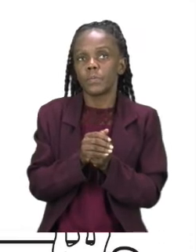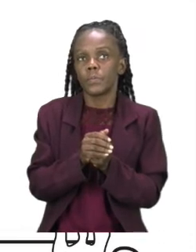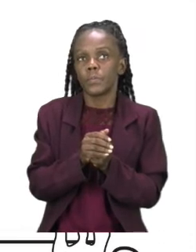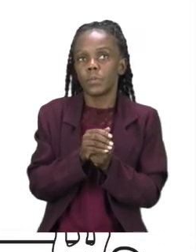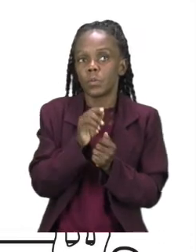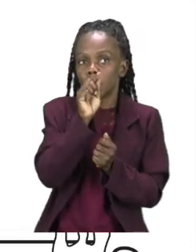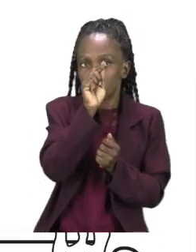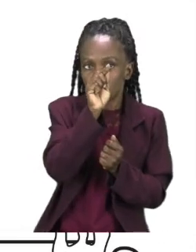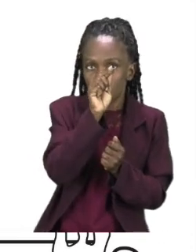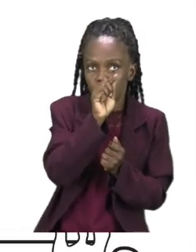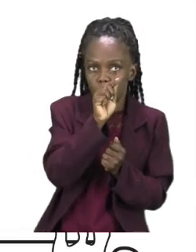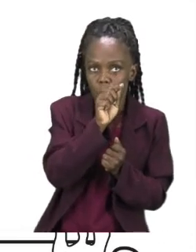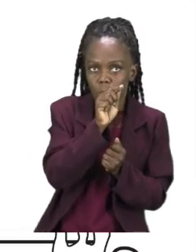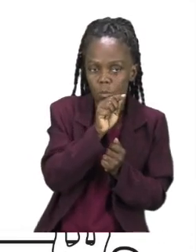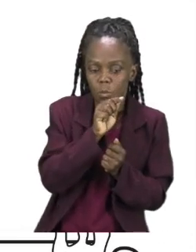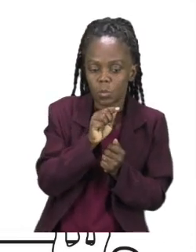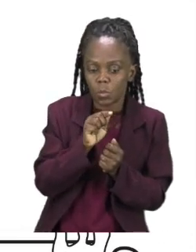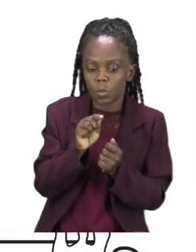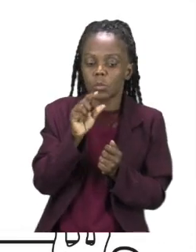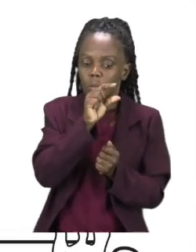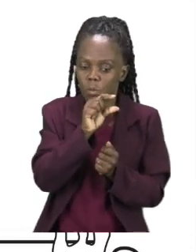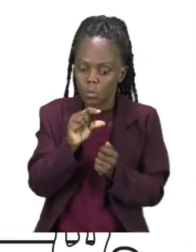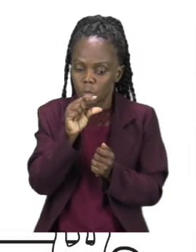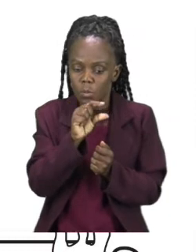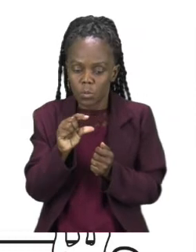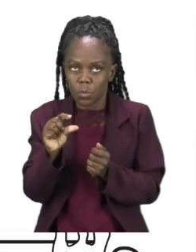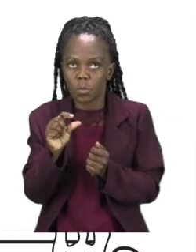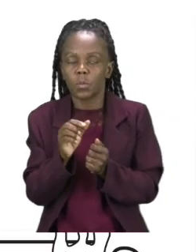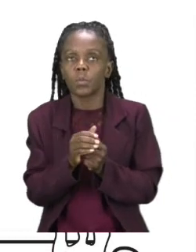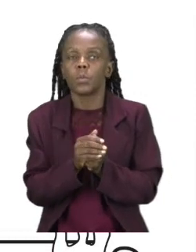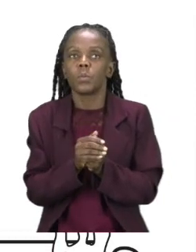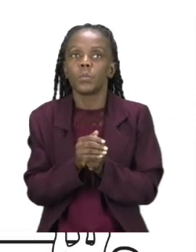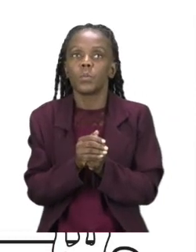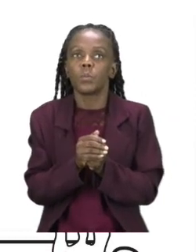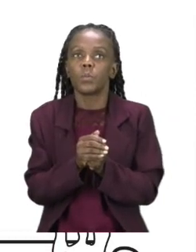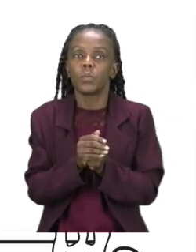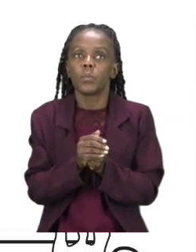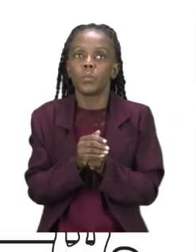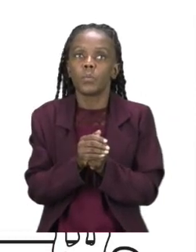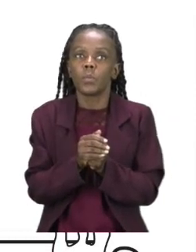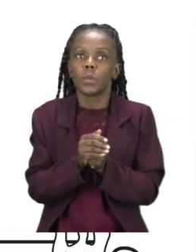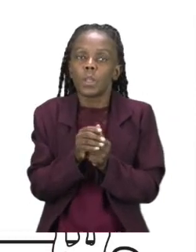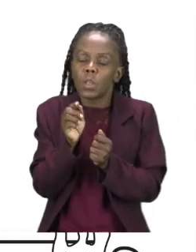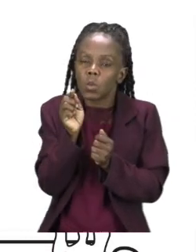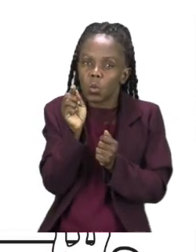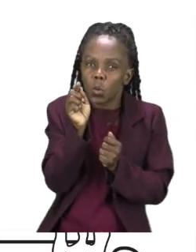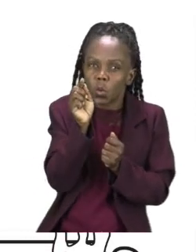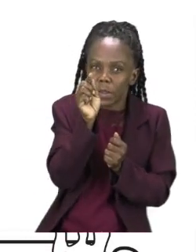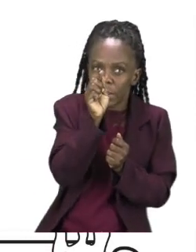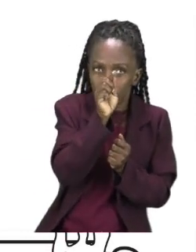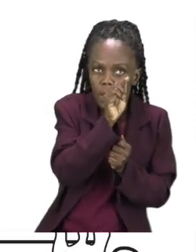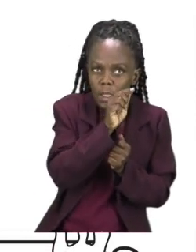words. And then after that, I would like you to please circle the windows with the sight